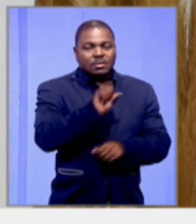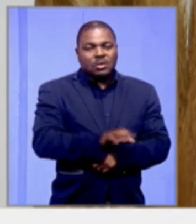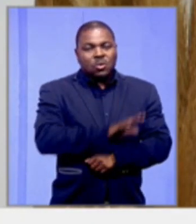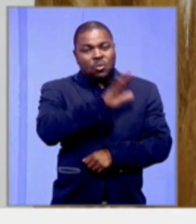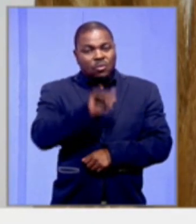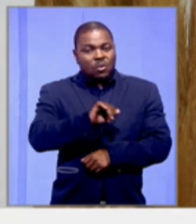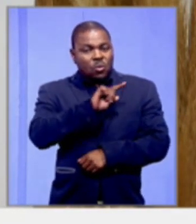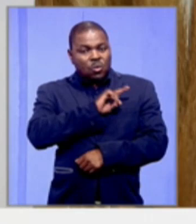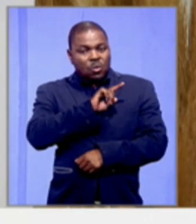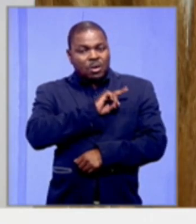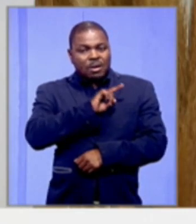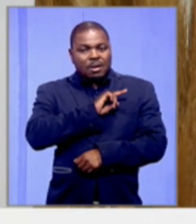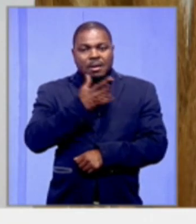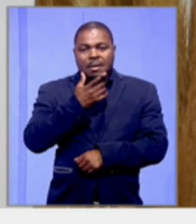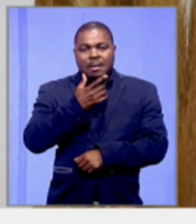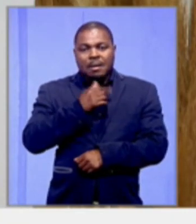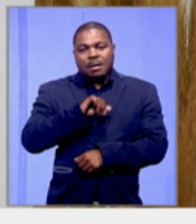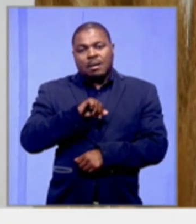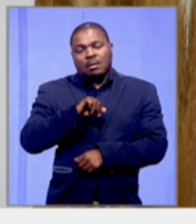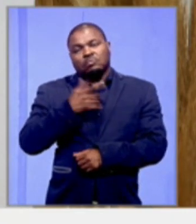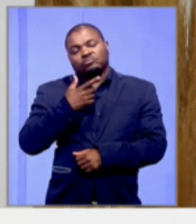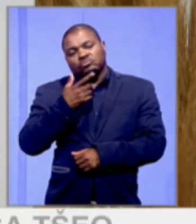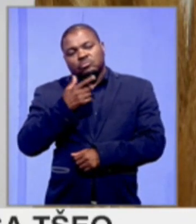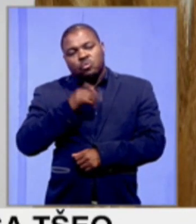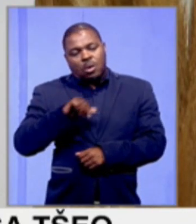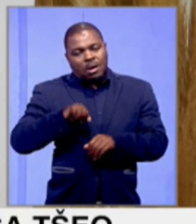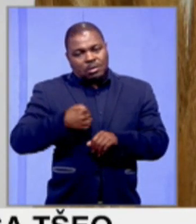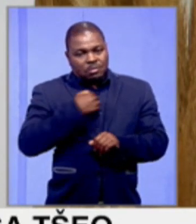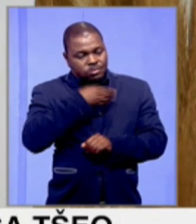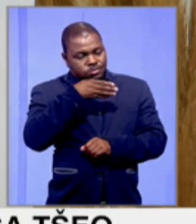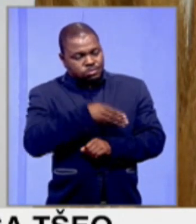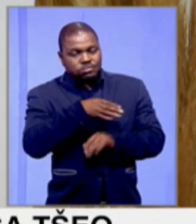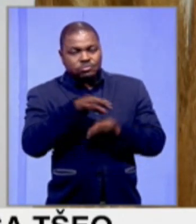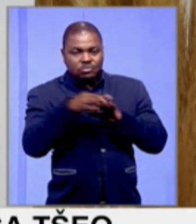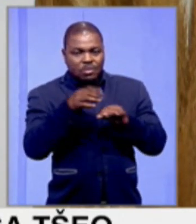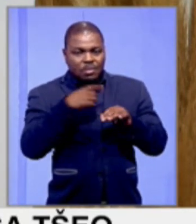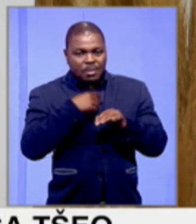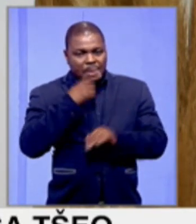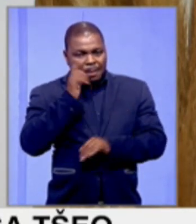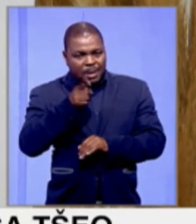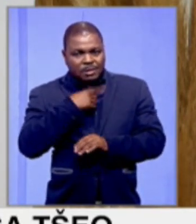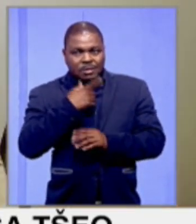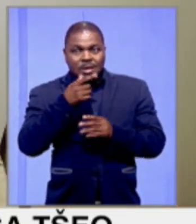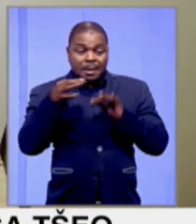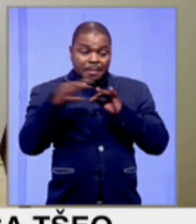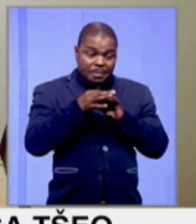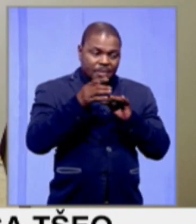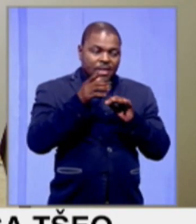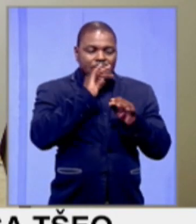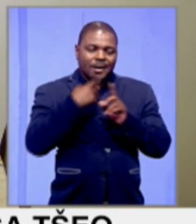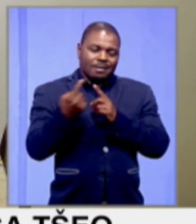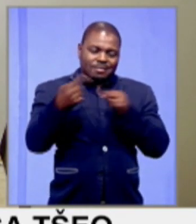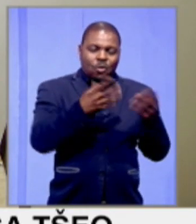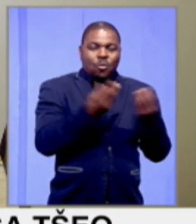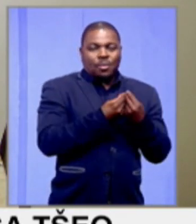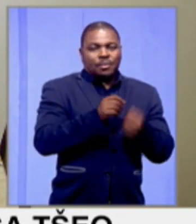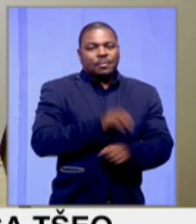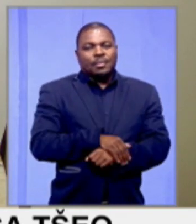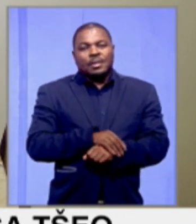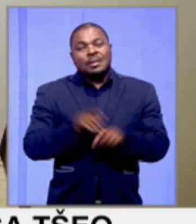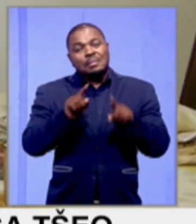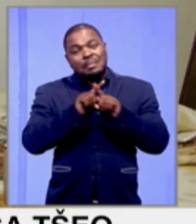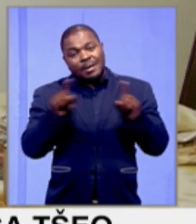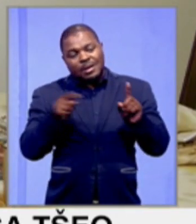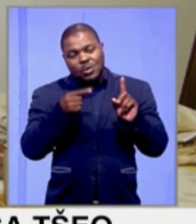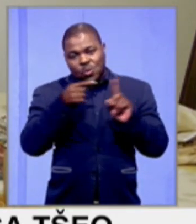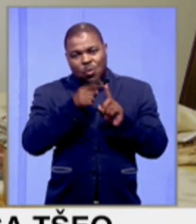my husband was around as a doctor and for the marriage I supposed to follow him here. Ifela le go le bialo o sona